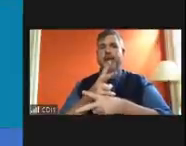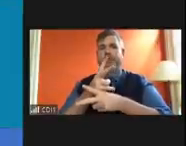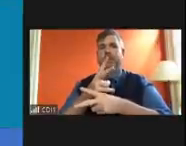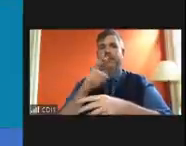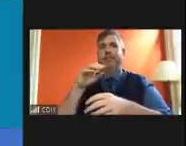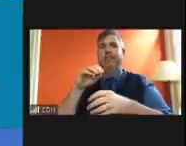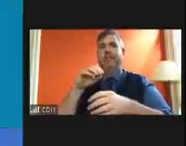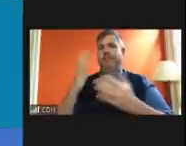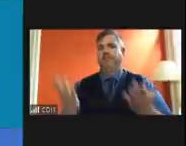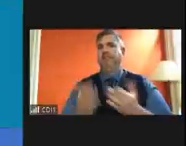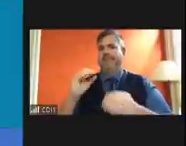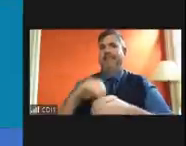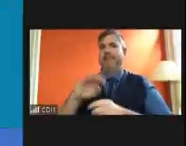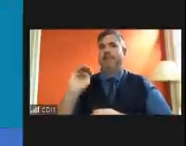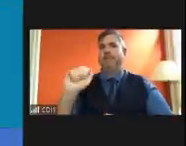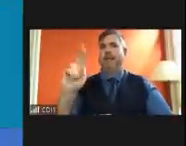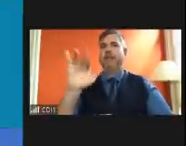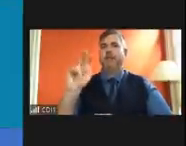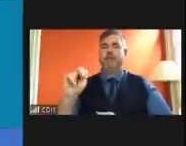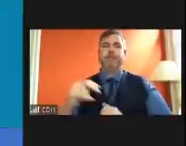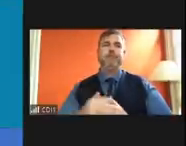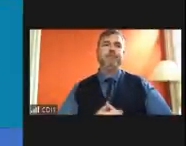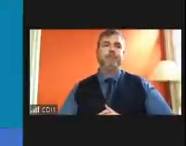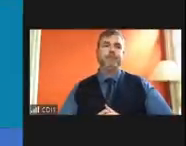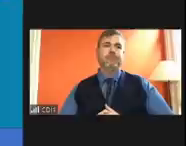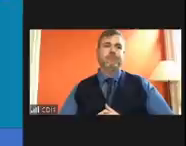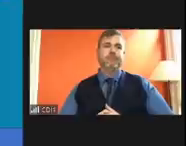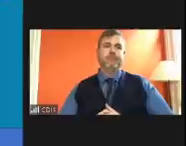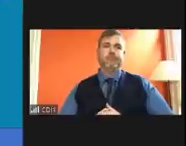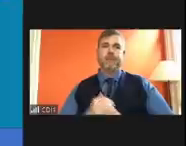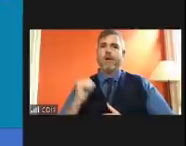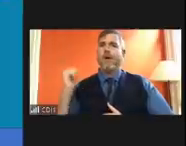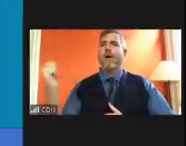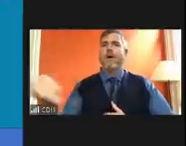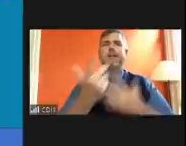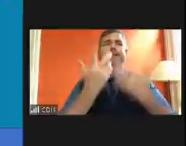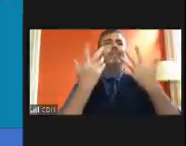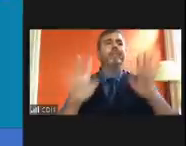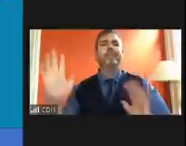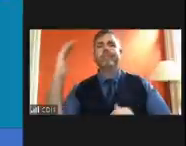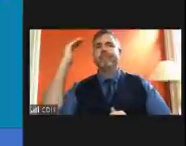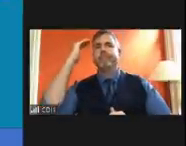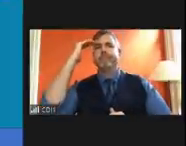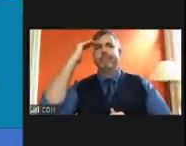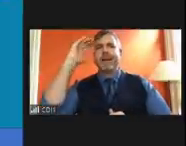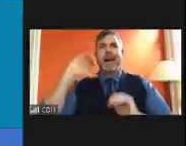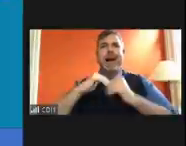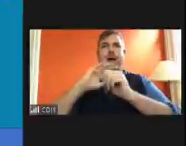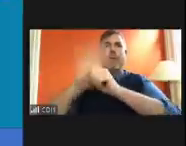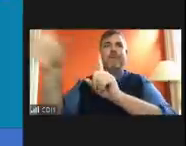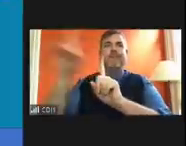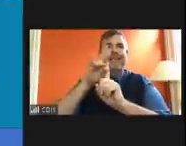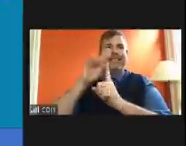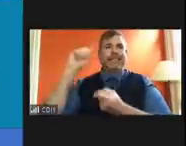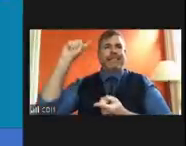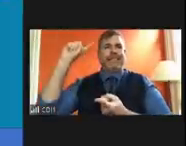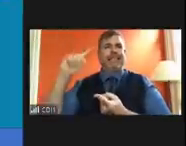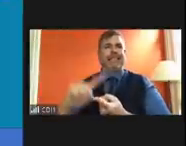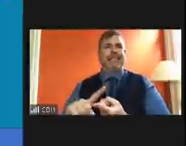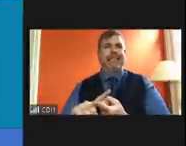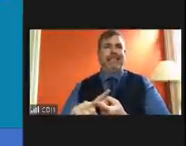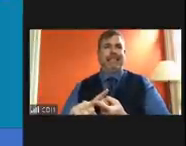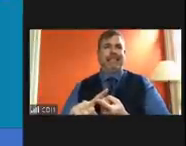So we all know how to slow transmission of COVID-19 virus essentially by protecting